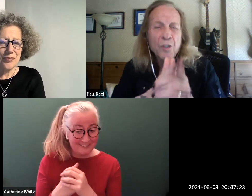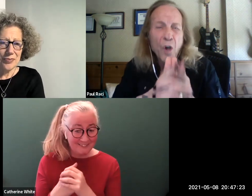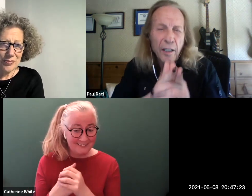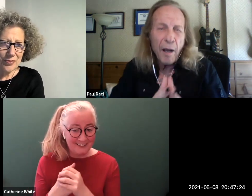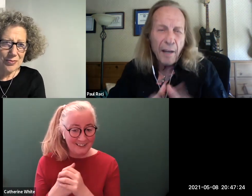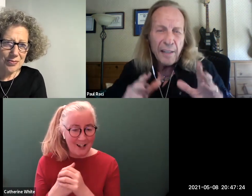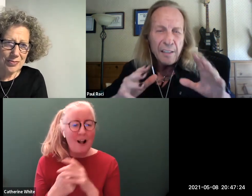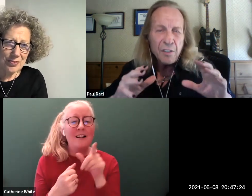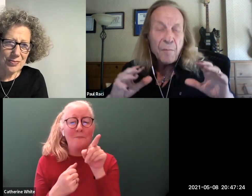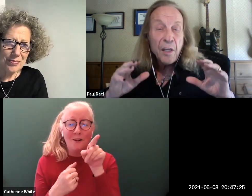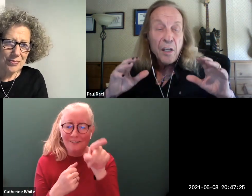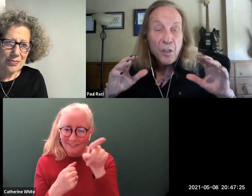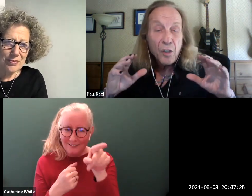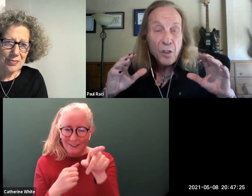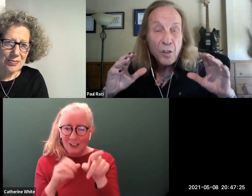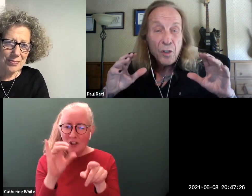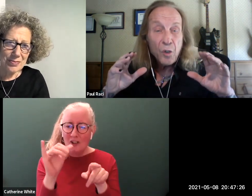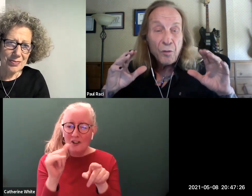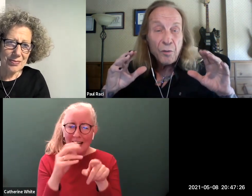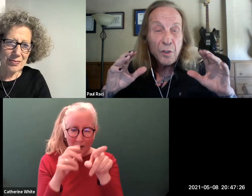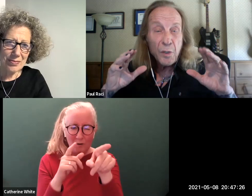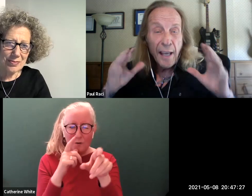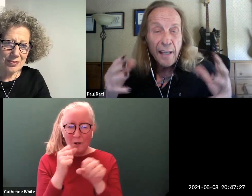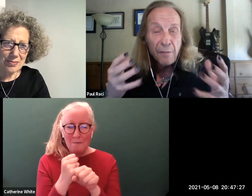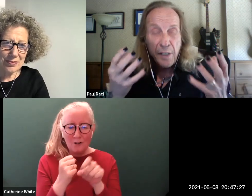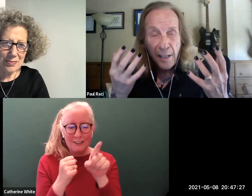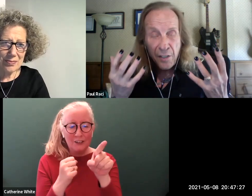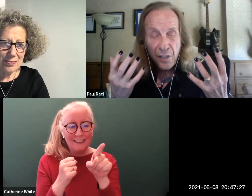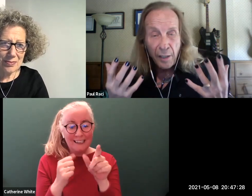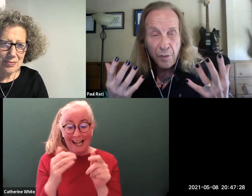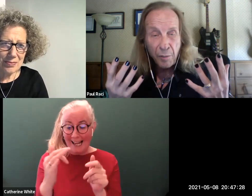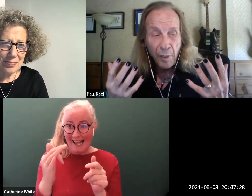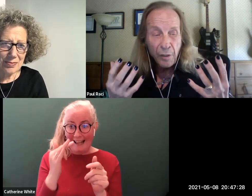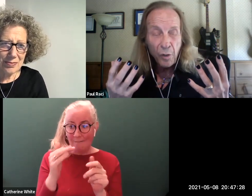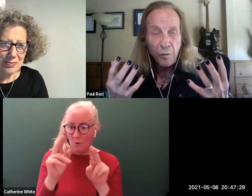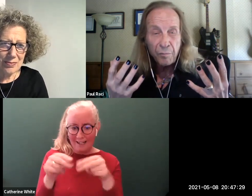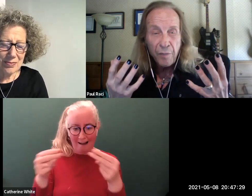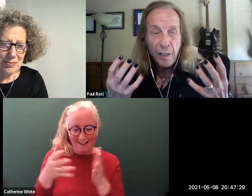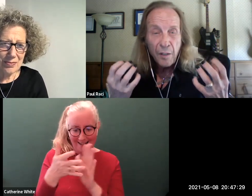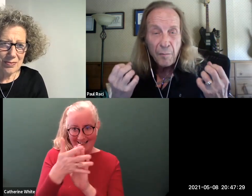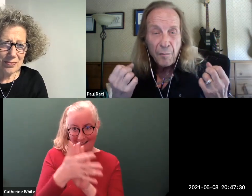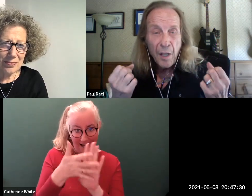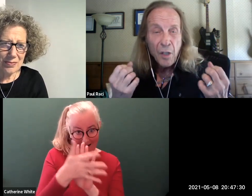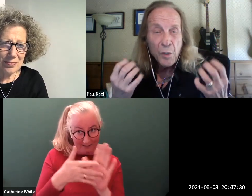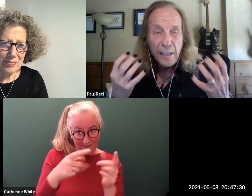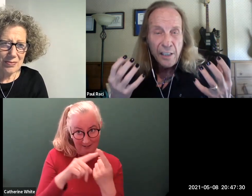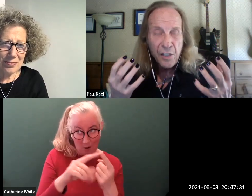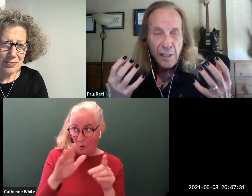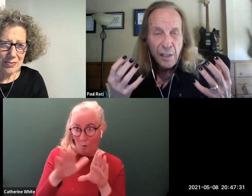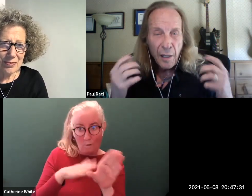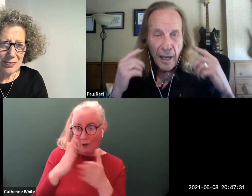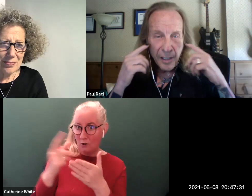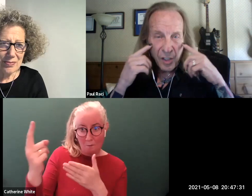what you're talking about. I think is you you can't if you can't sign with somebody, or if you can at